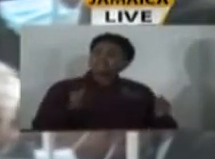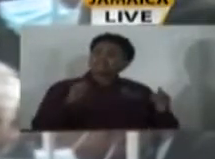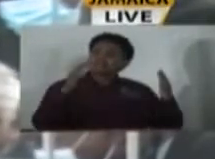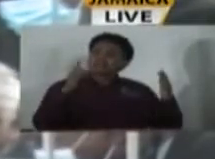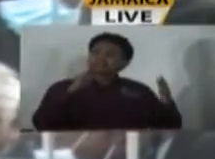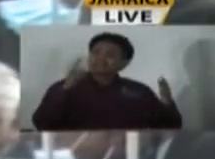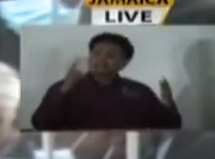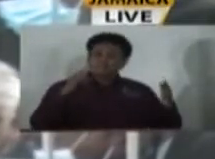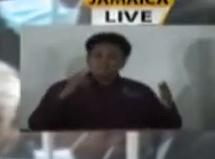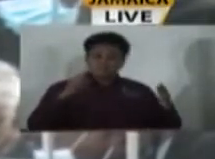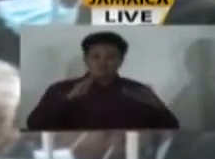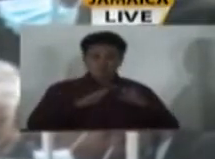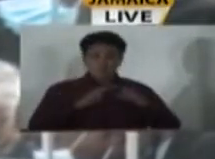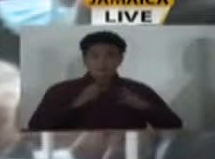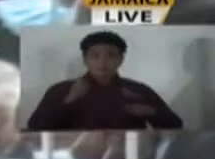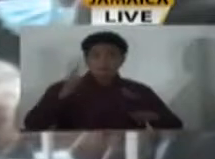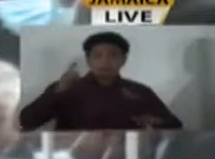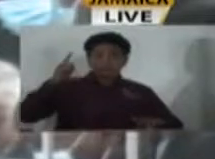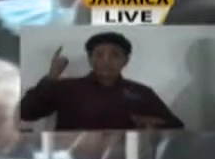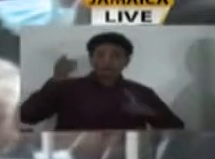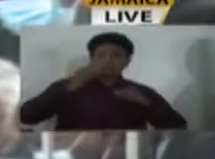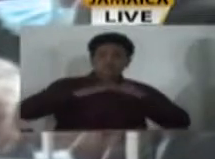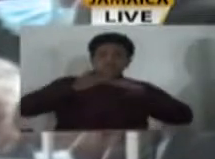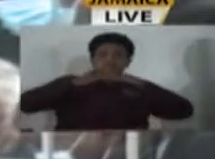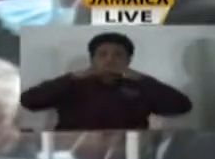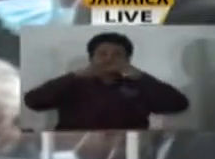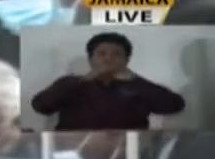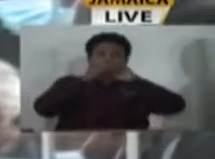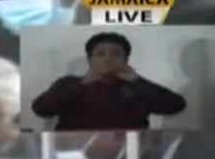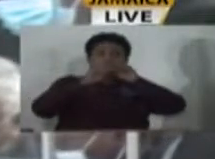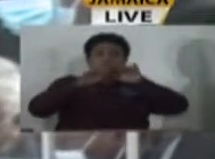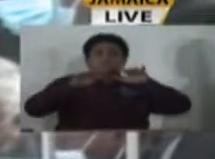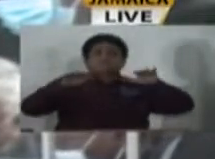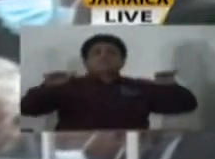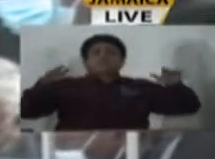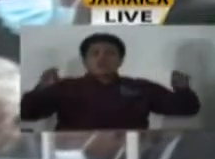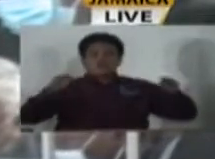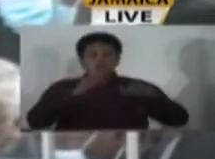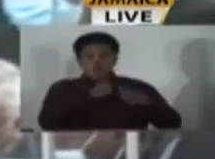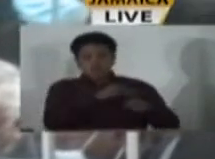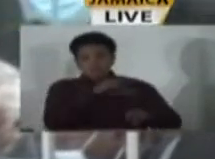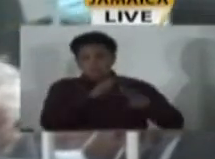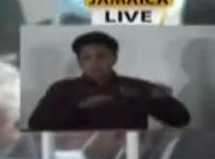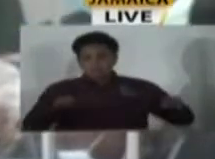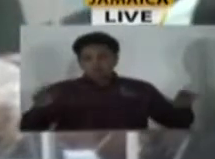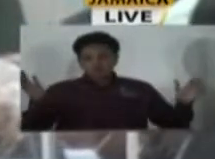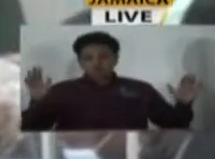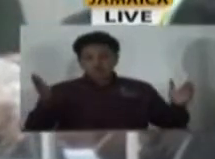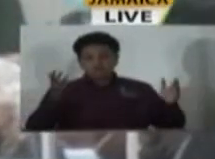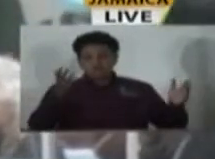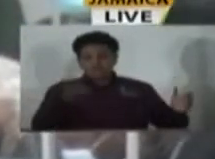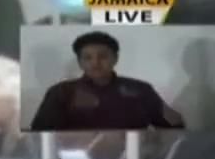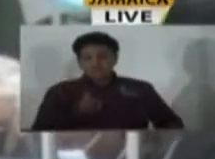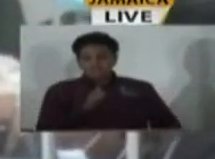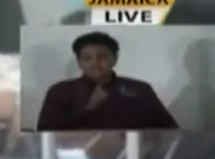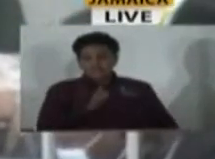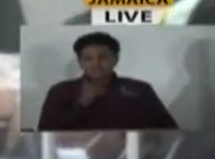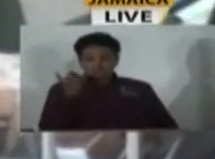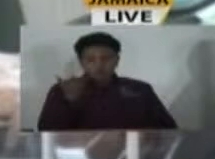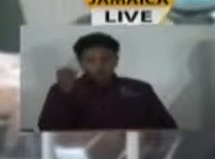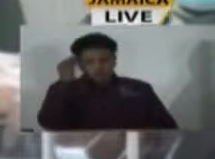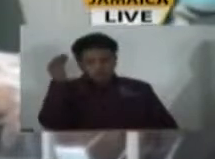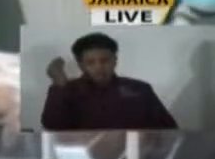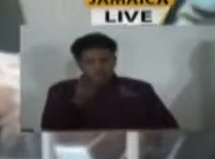of rising numbers of infection and hospitalization. I therefore, Madam